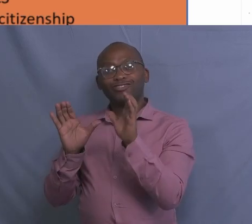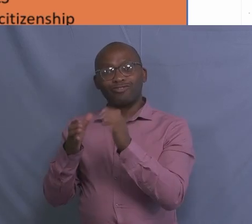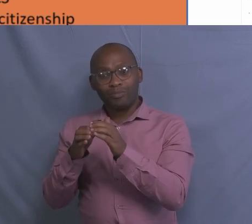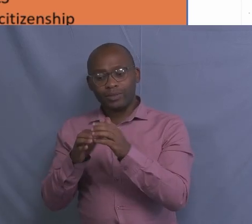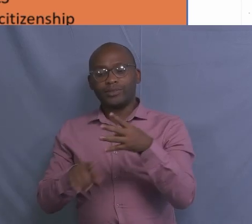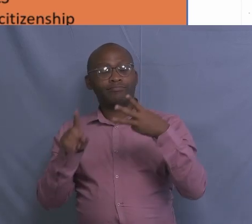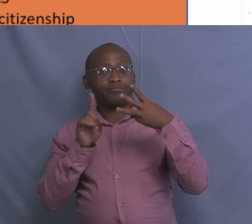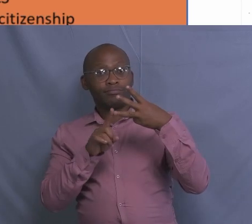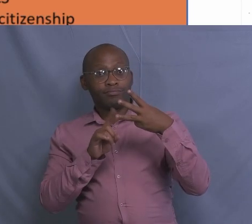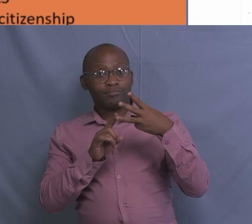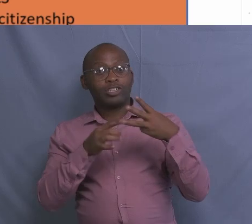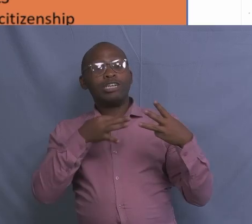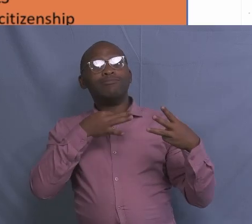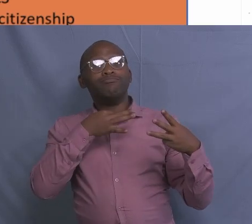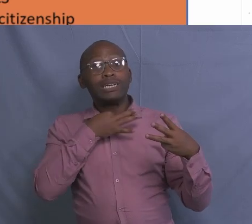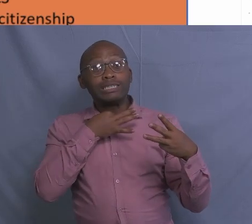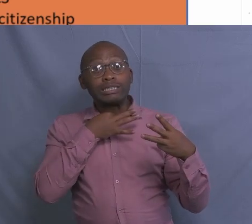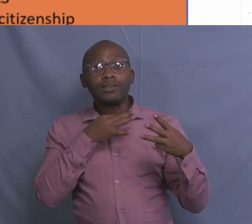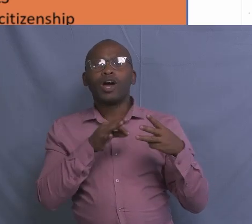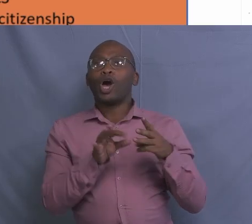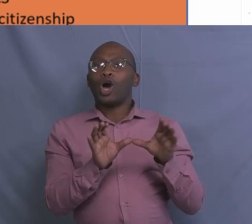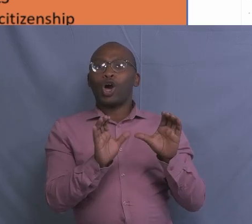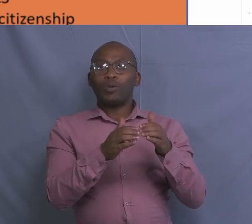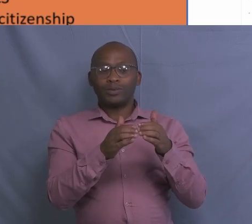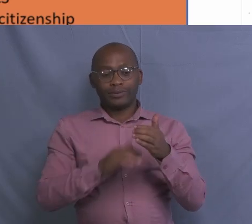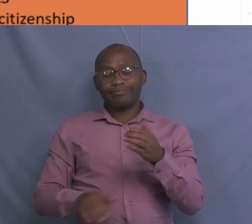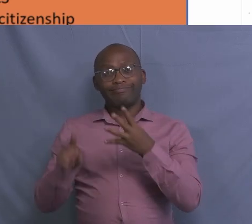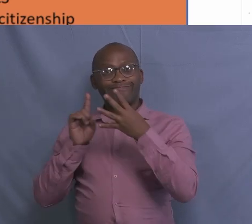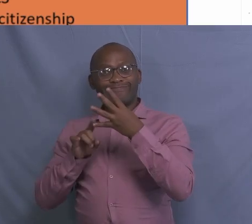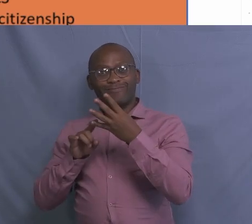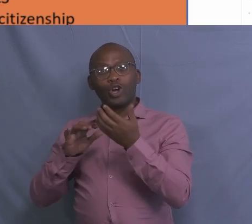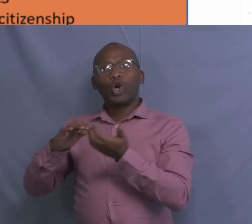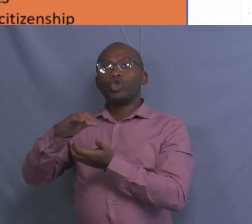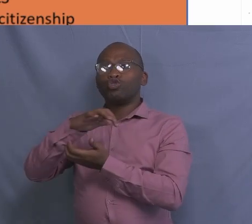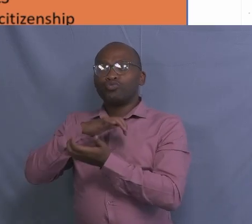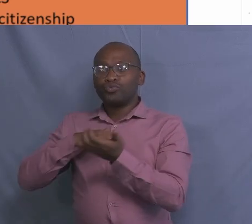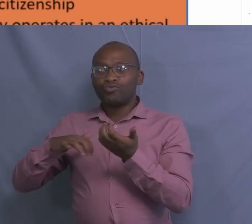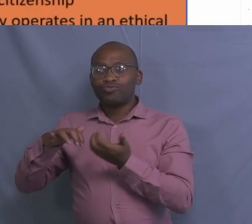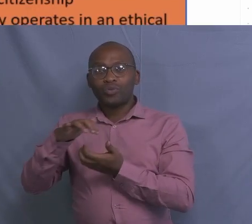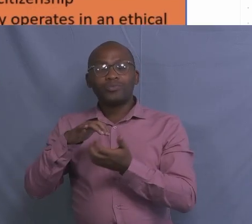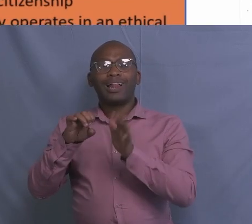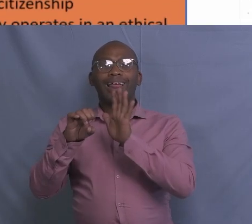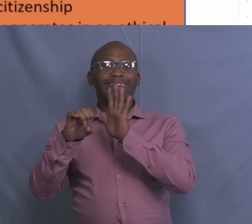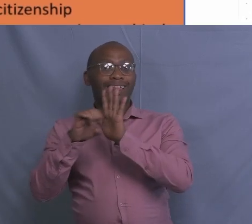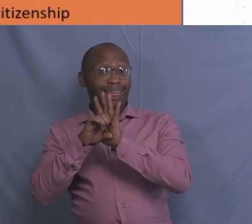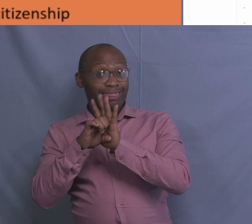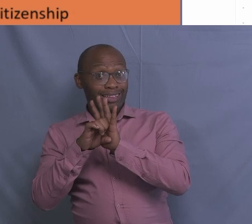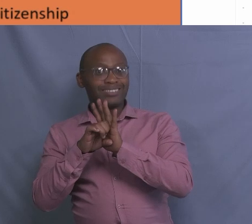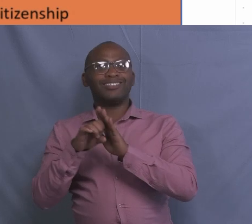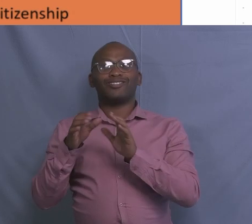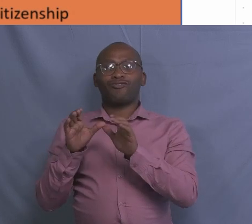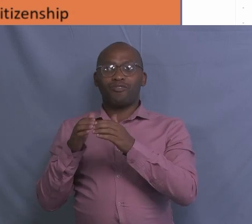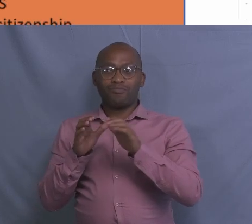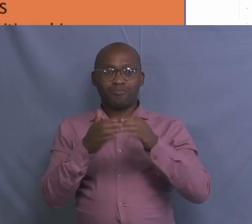risk committee, as well as the social and ethics committee. Please pay close attention to the